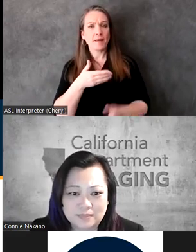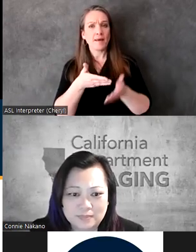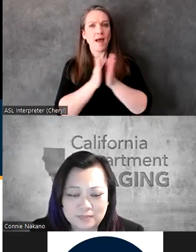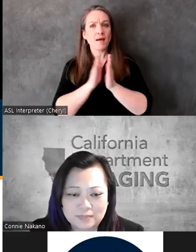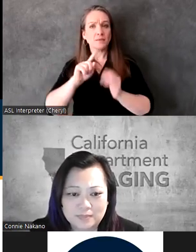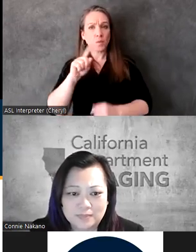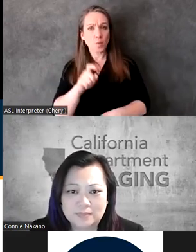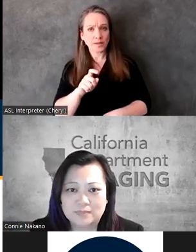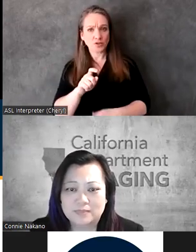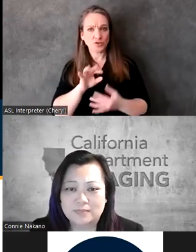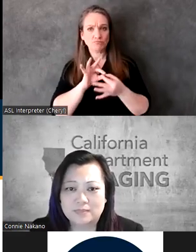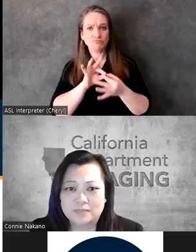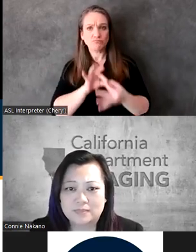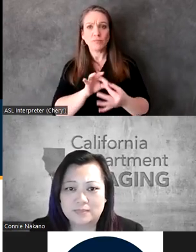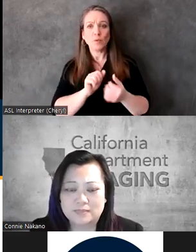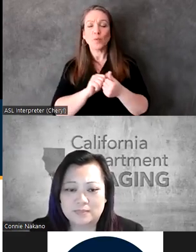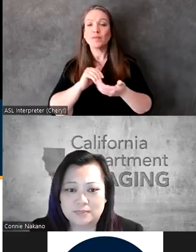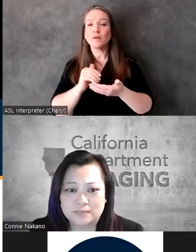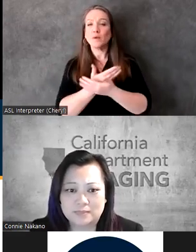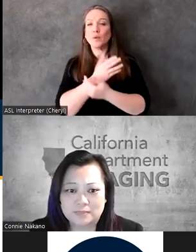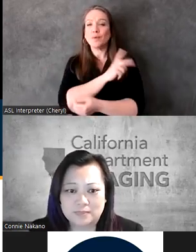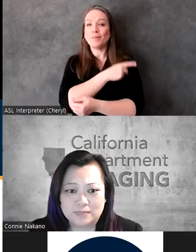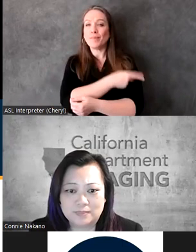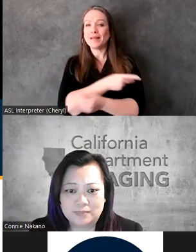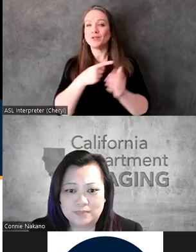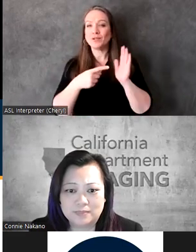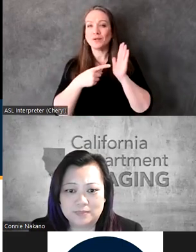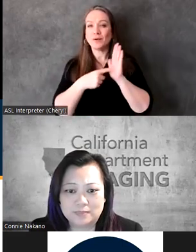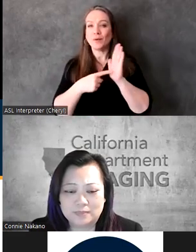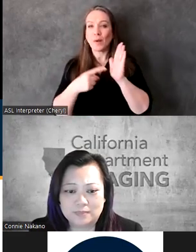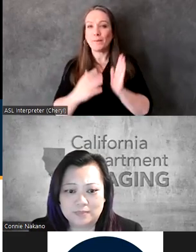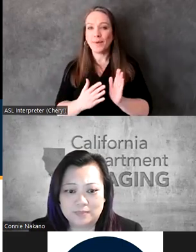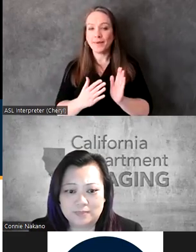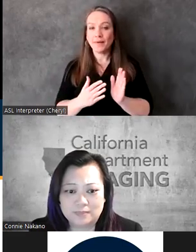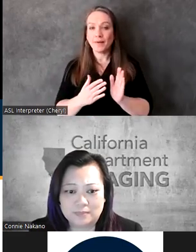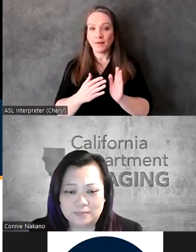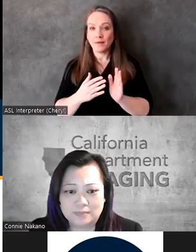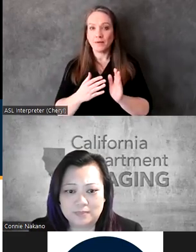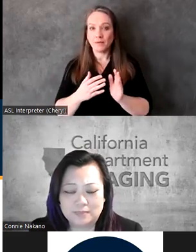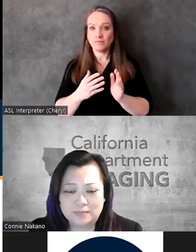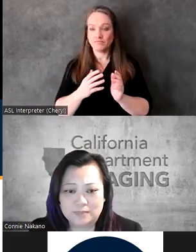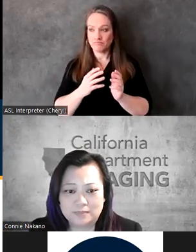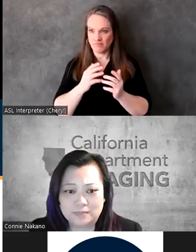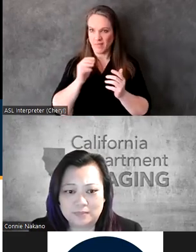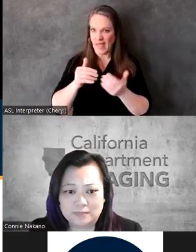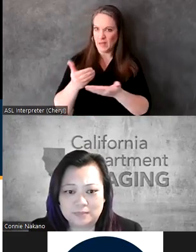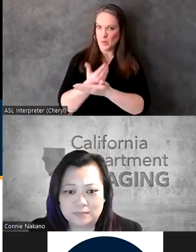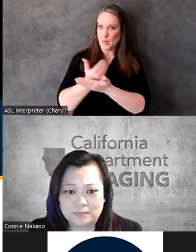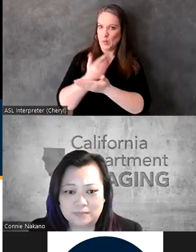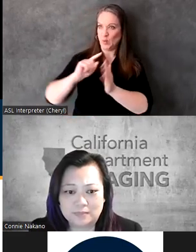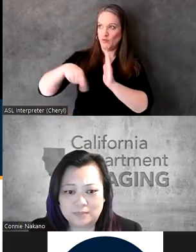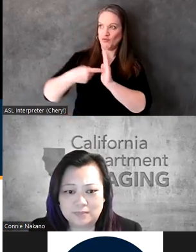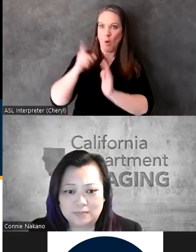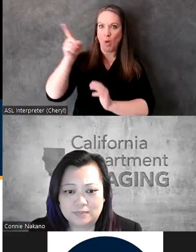regarding the new patient representative in that new role at